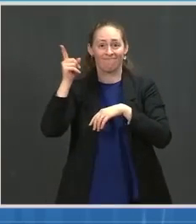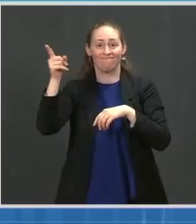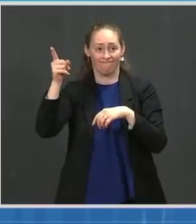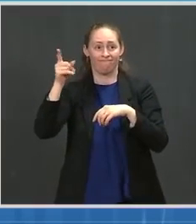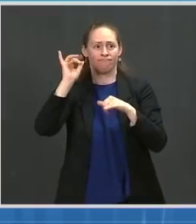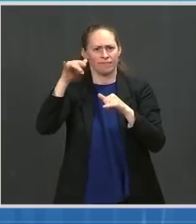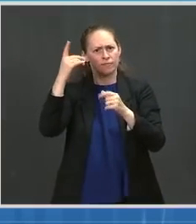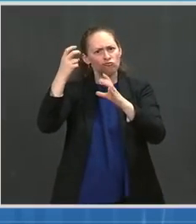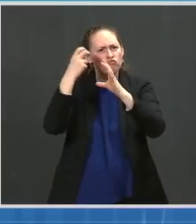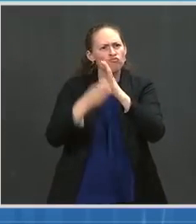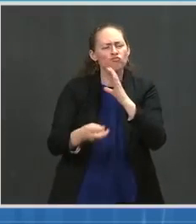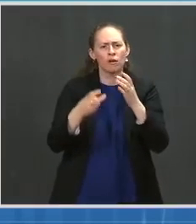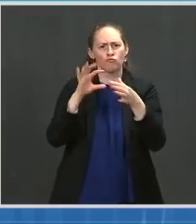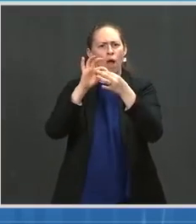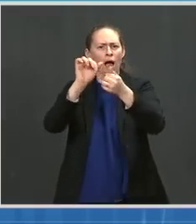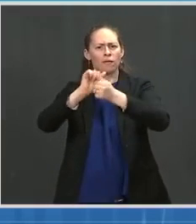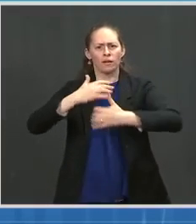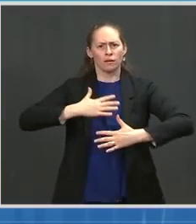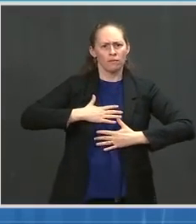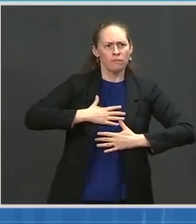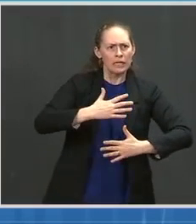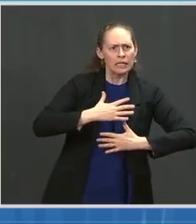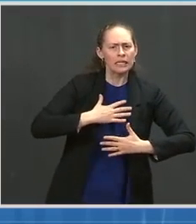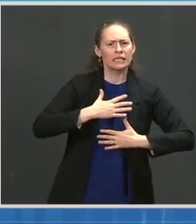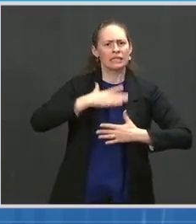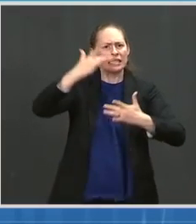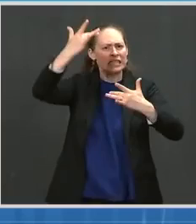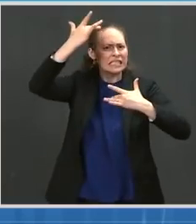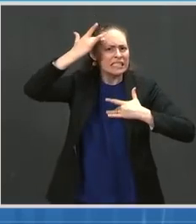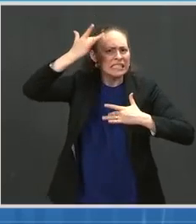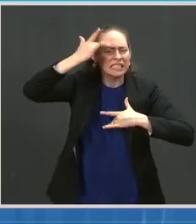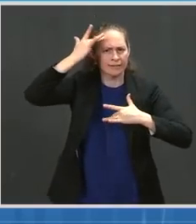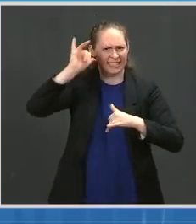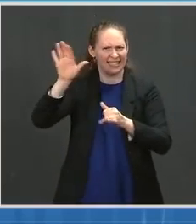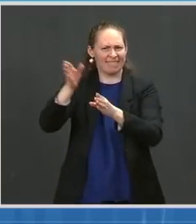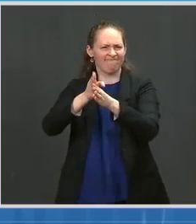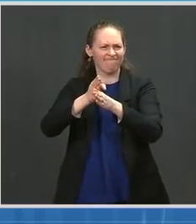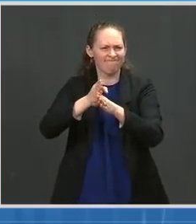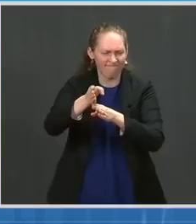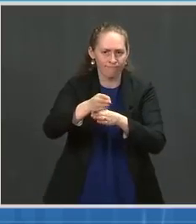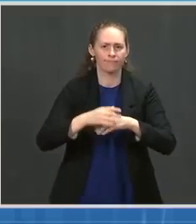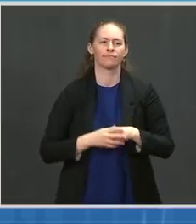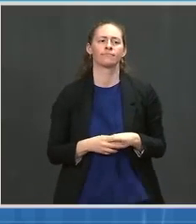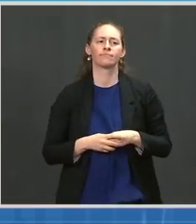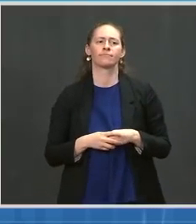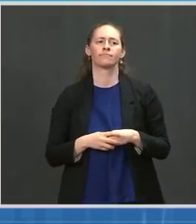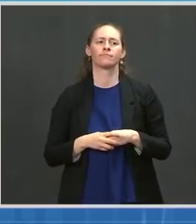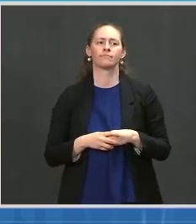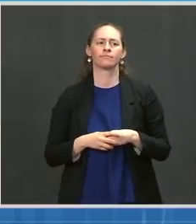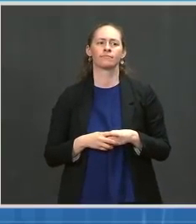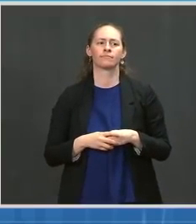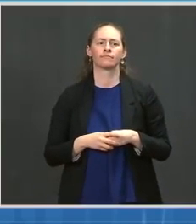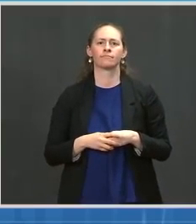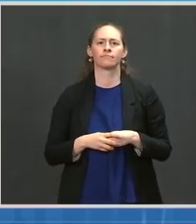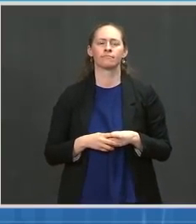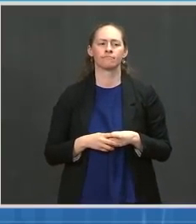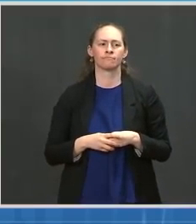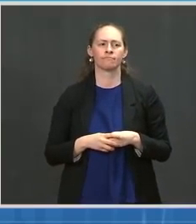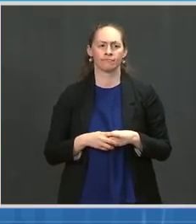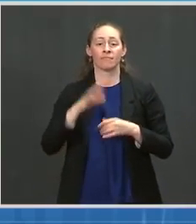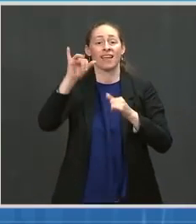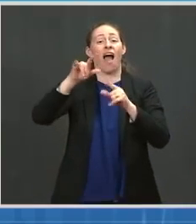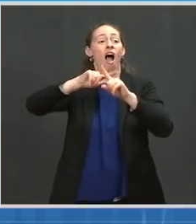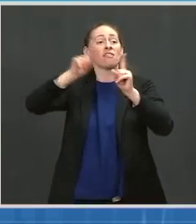respiratory syncytial virus. Next slide. What Peter Kwong did is that he used this structure-based